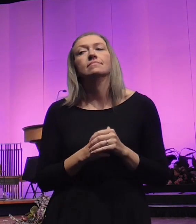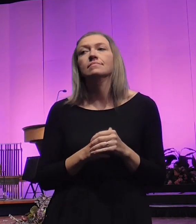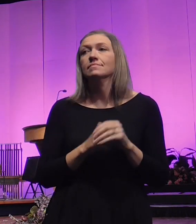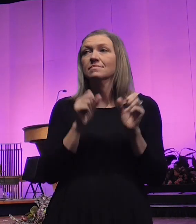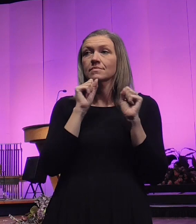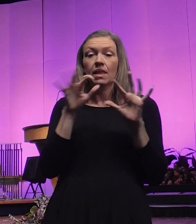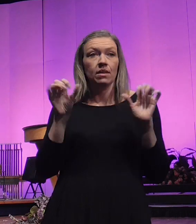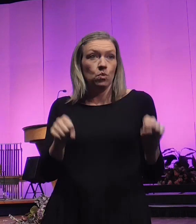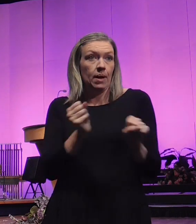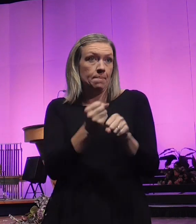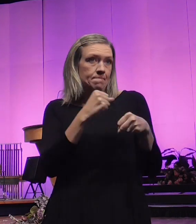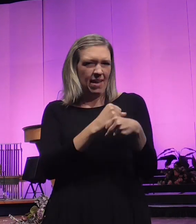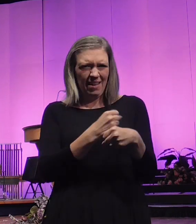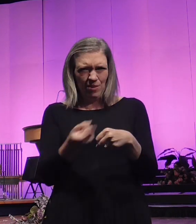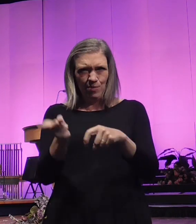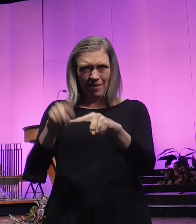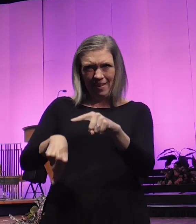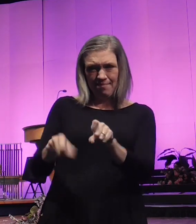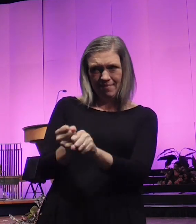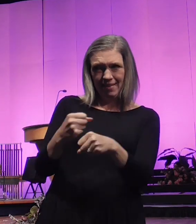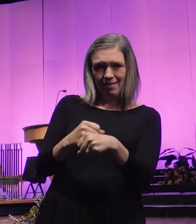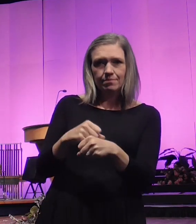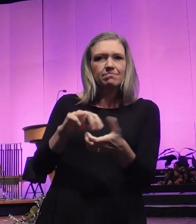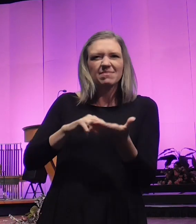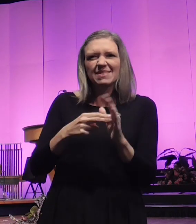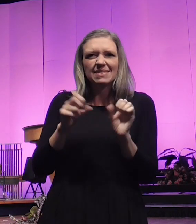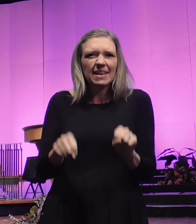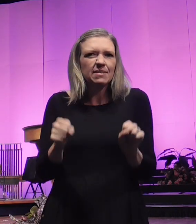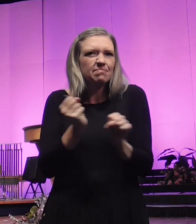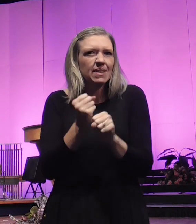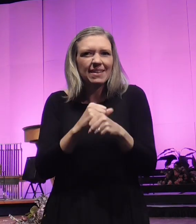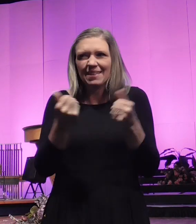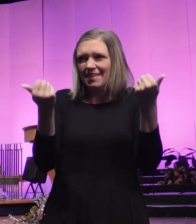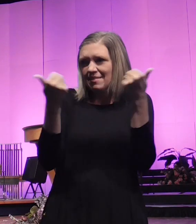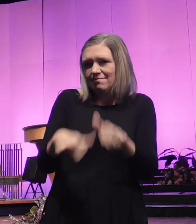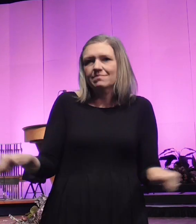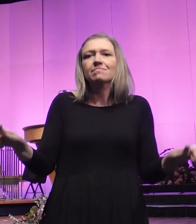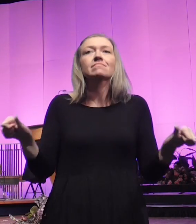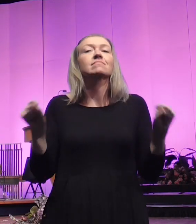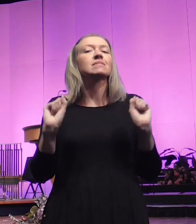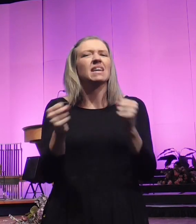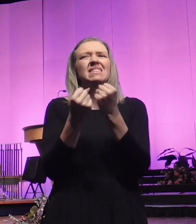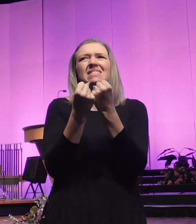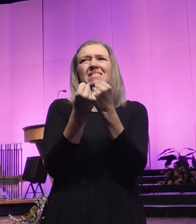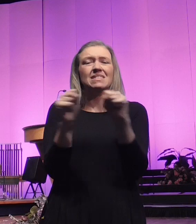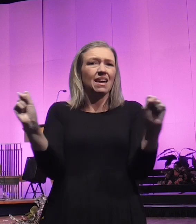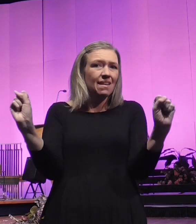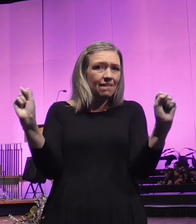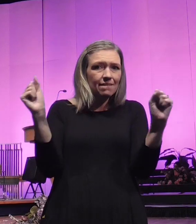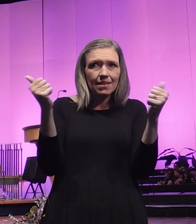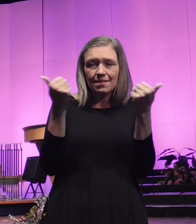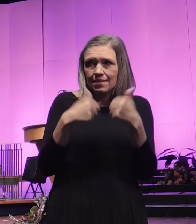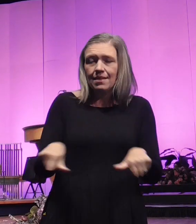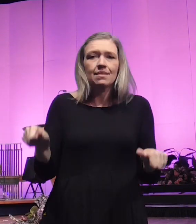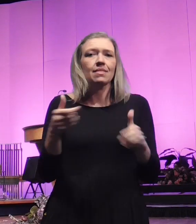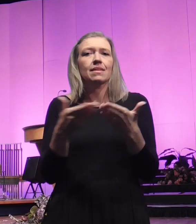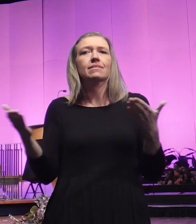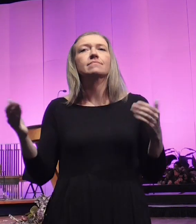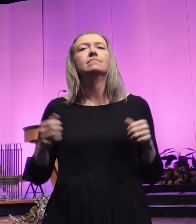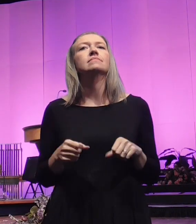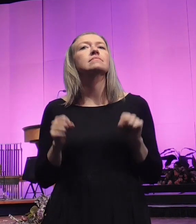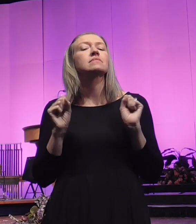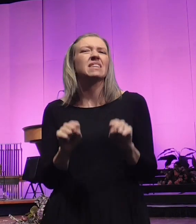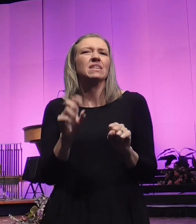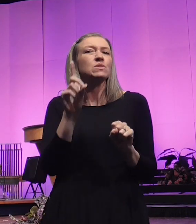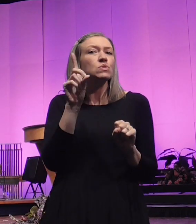There's nothing you can make that can't be made. There's nothing you can save that can't be saved. There's